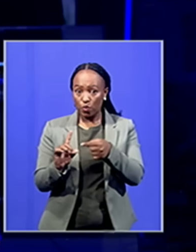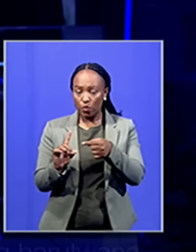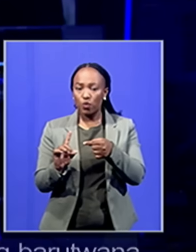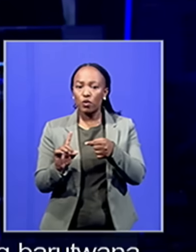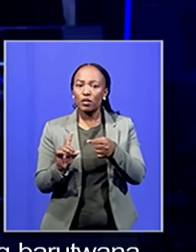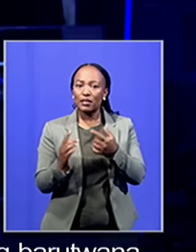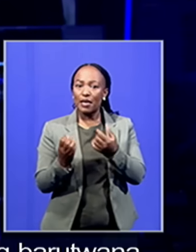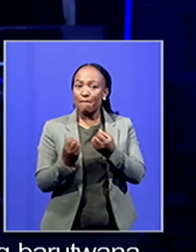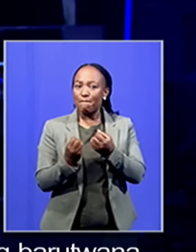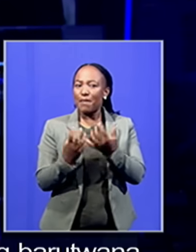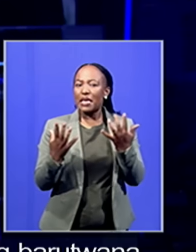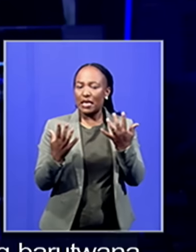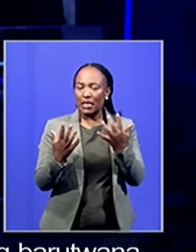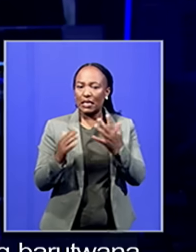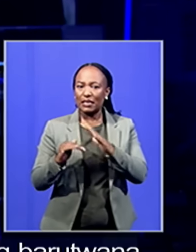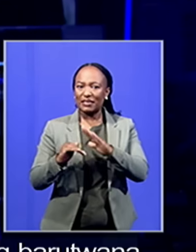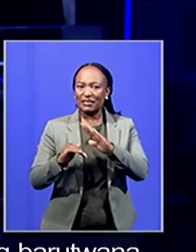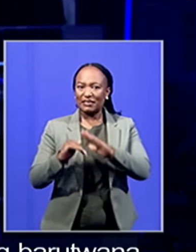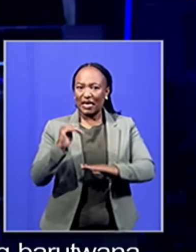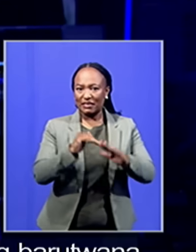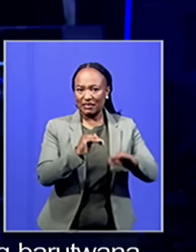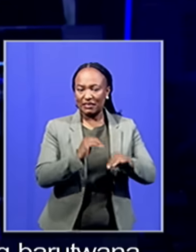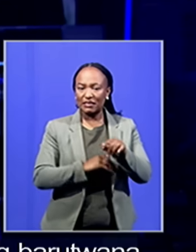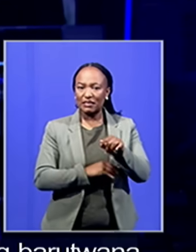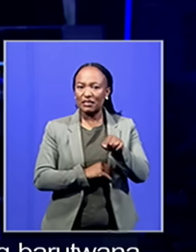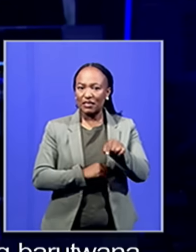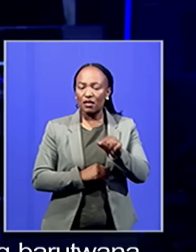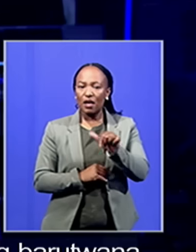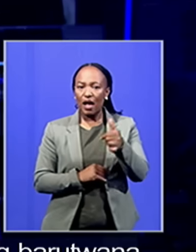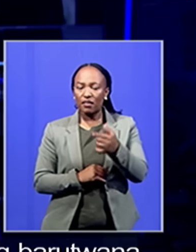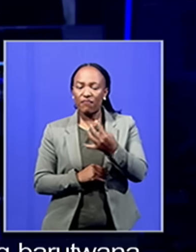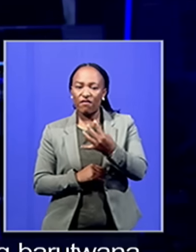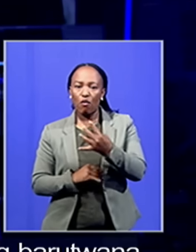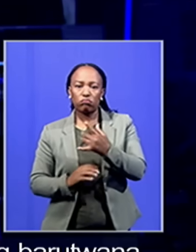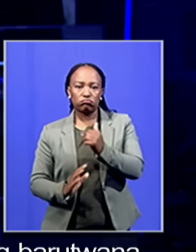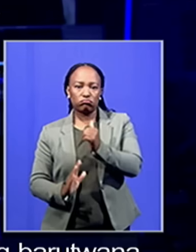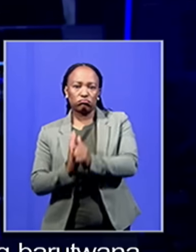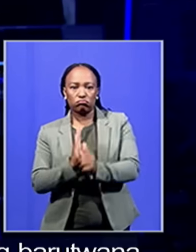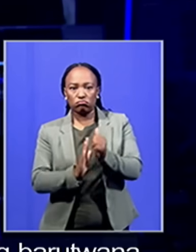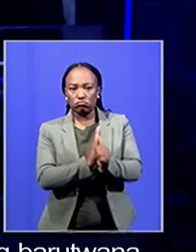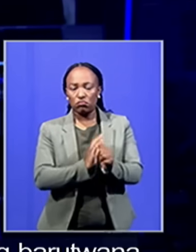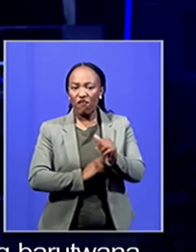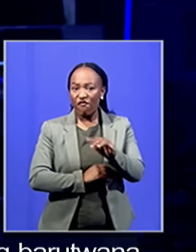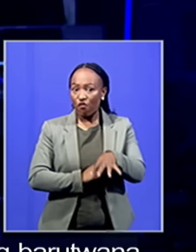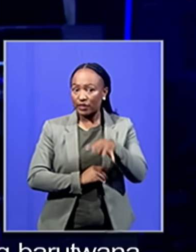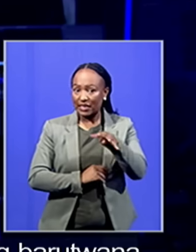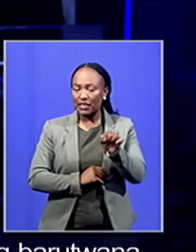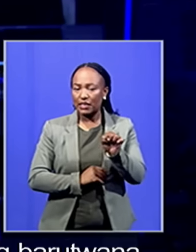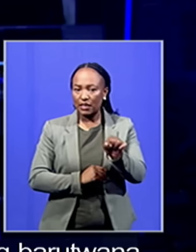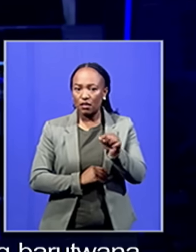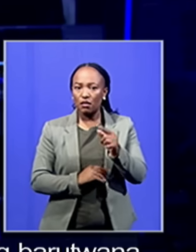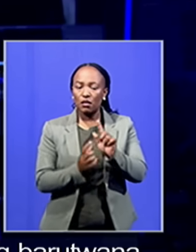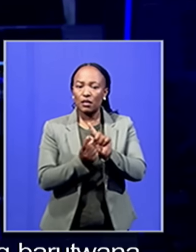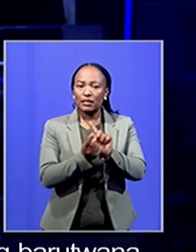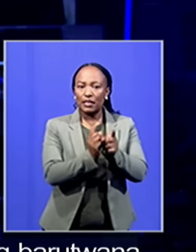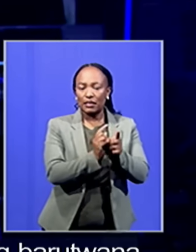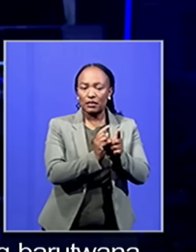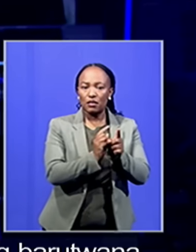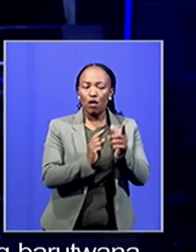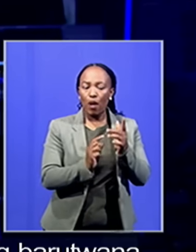tse 14 tsa polao le tse 3 tsa toko ya polao e leng moo ho fetotsweng diqoso tsa pele tsa polao ntle